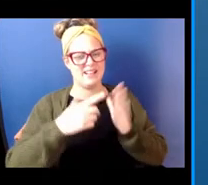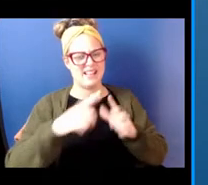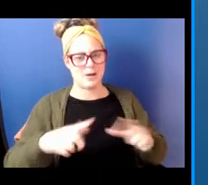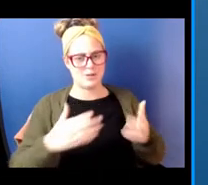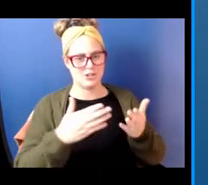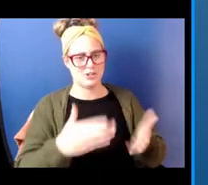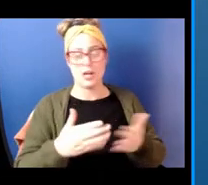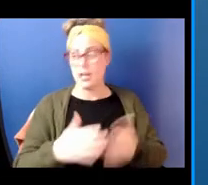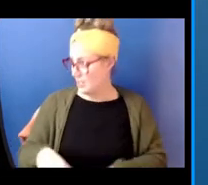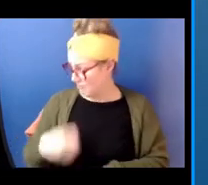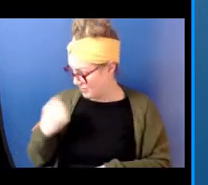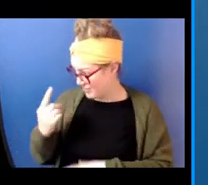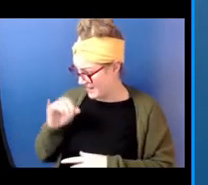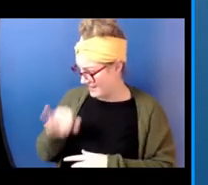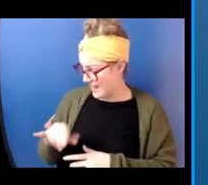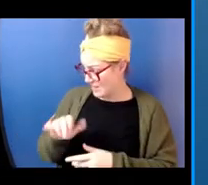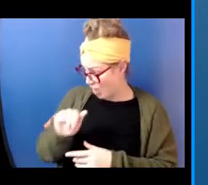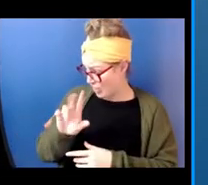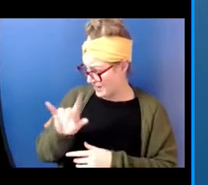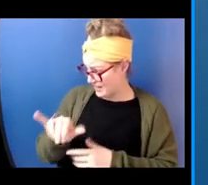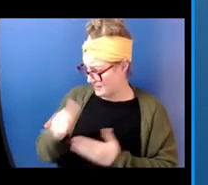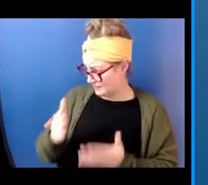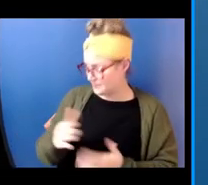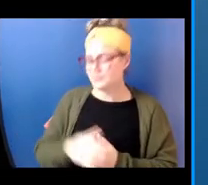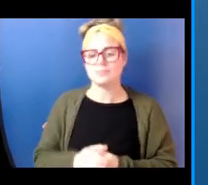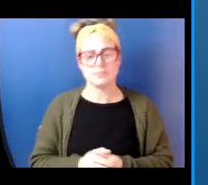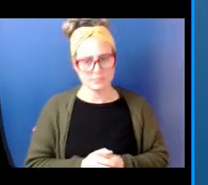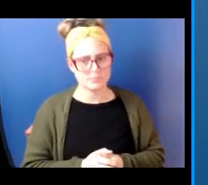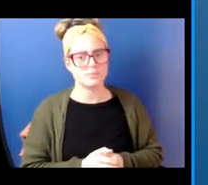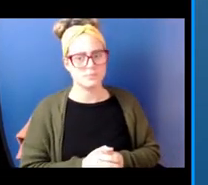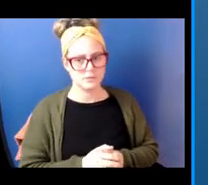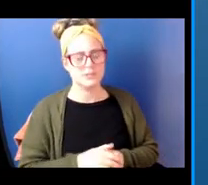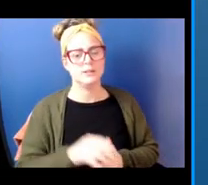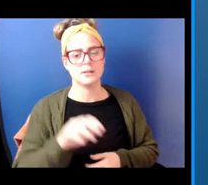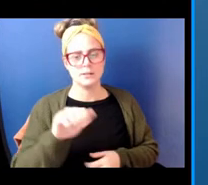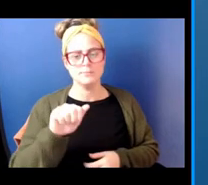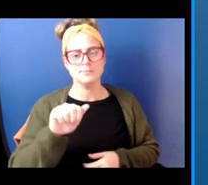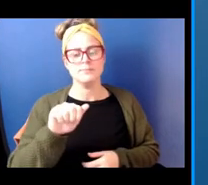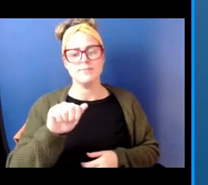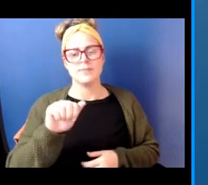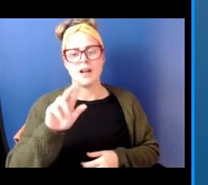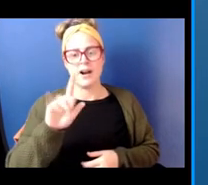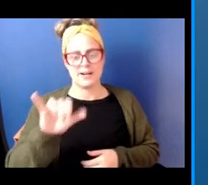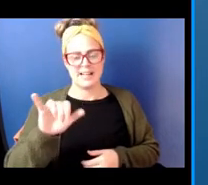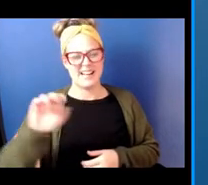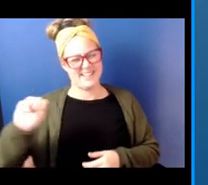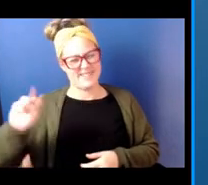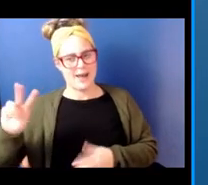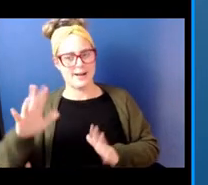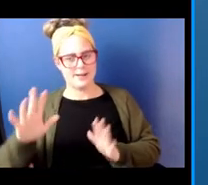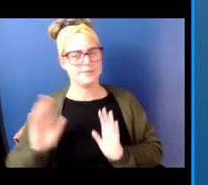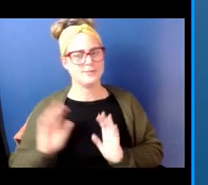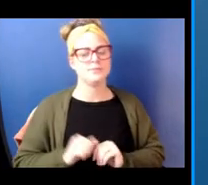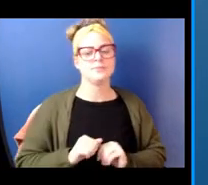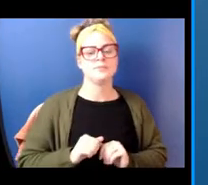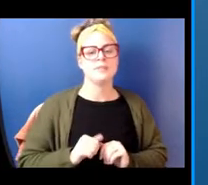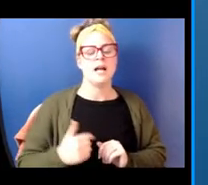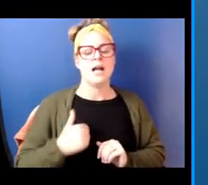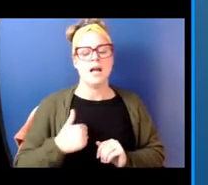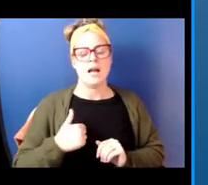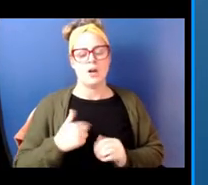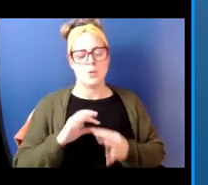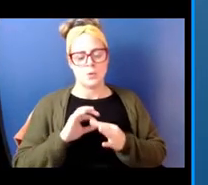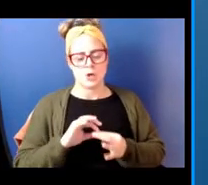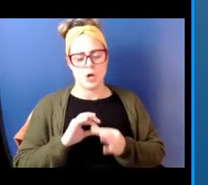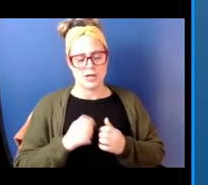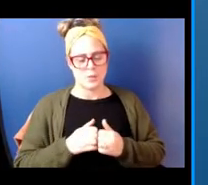recollection as well yes it was uh Artie Blanco in Nevada um it was in regards to our three